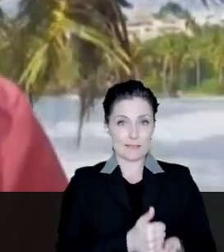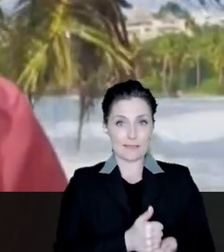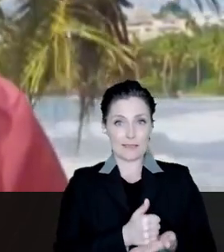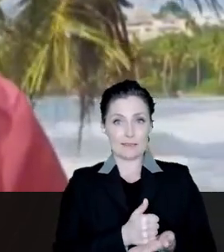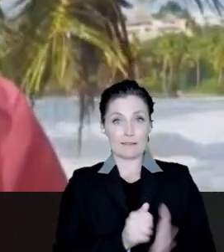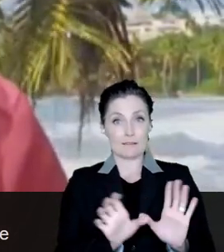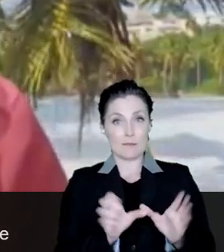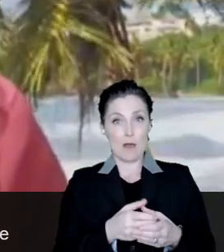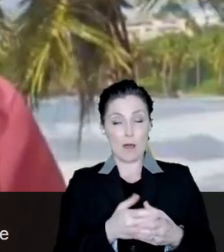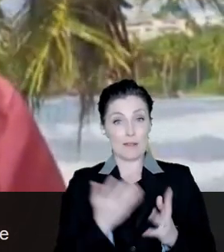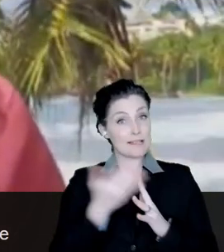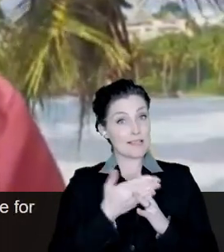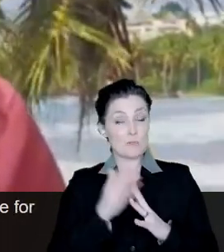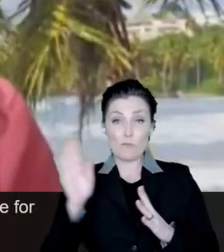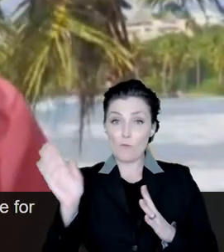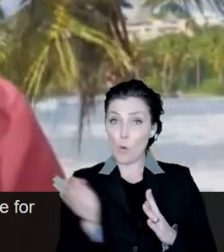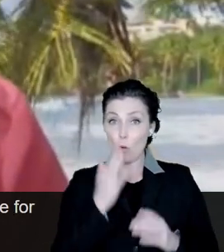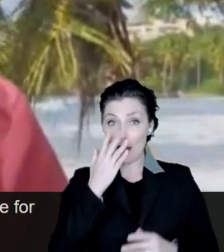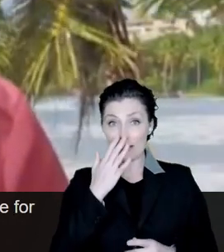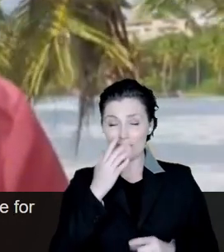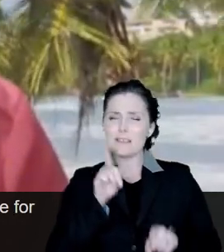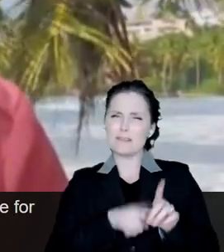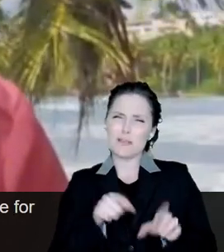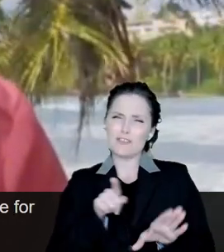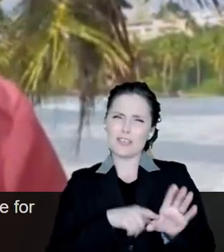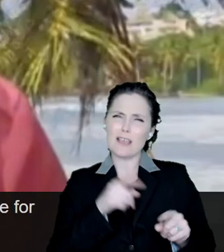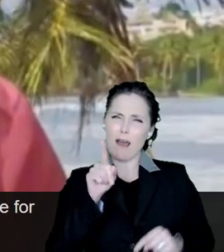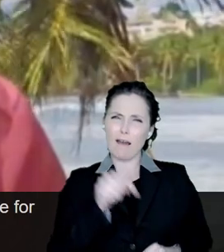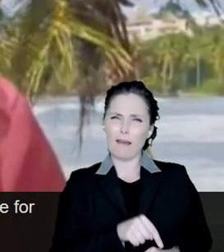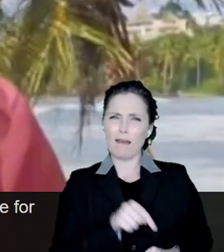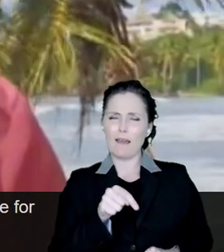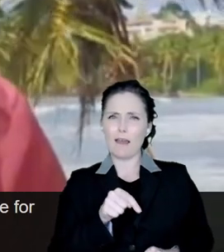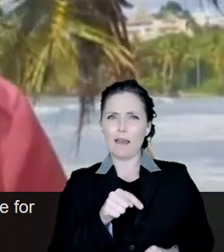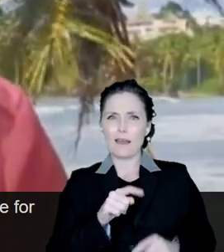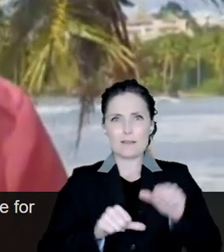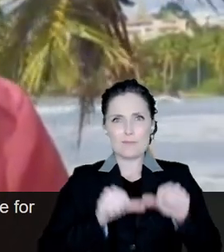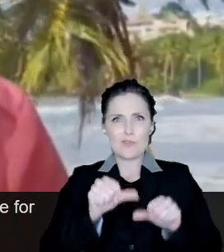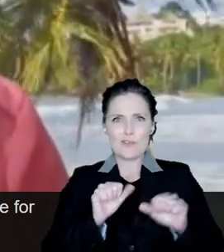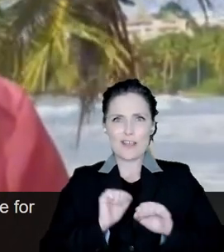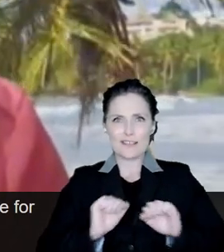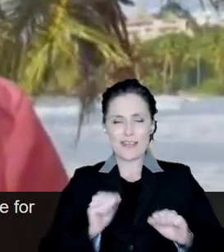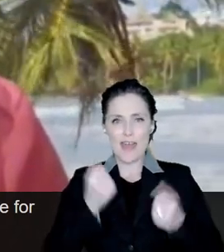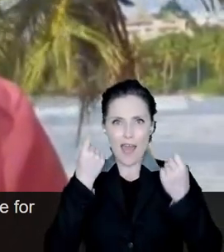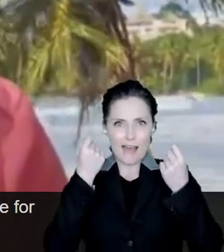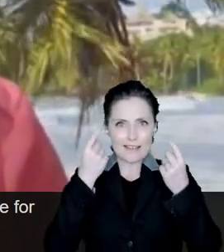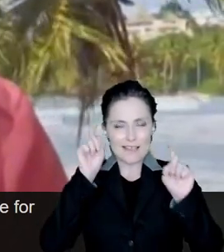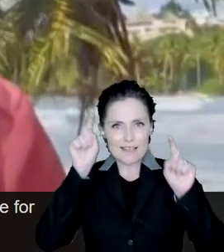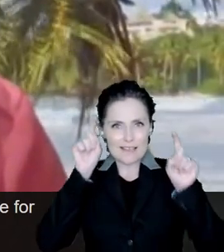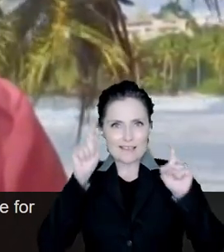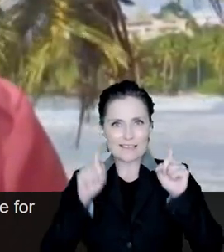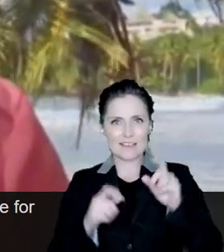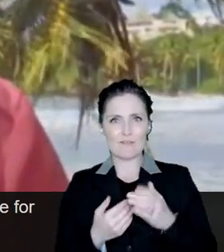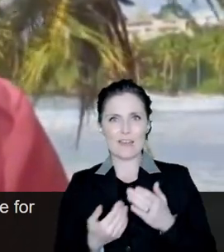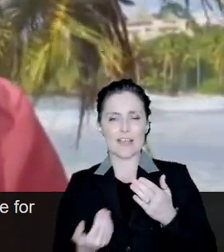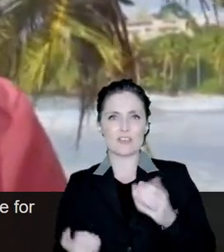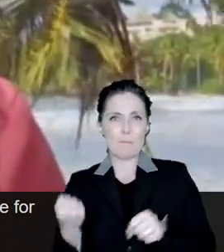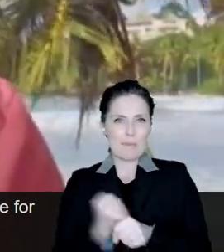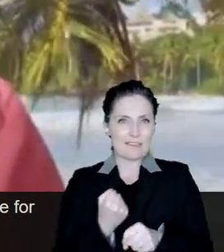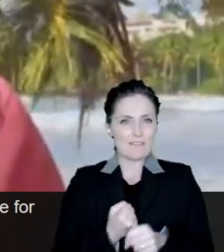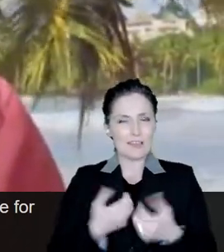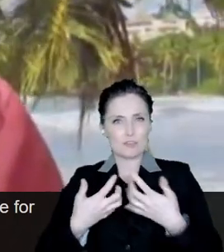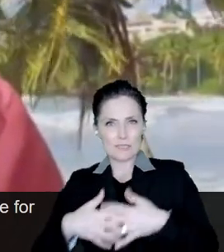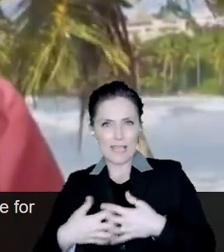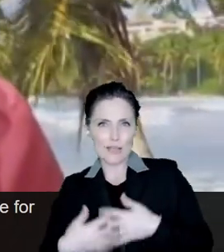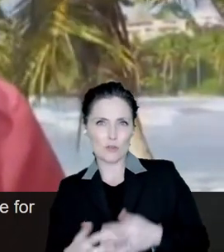all ages, especially the young, into progressing their ideas in innovation, new enterprises, manufacturing, technology,